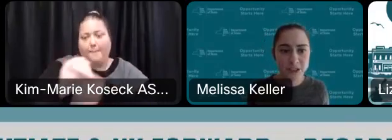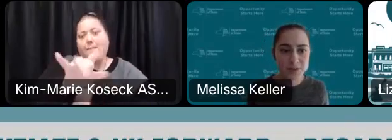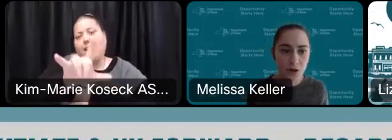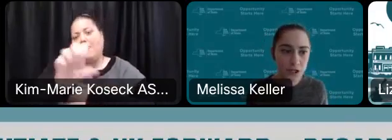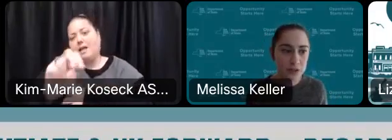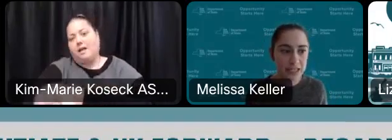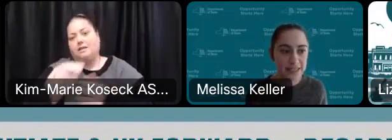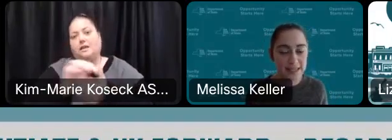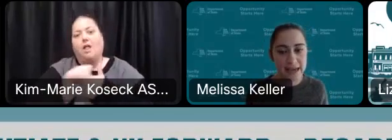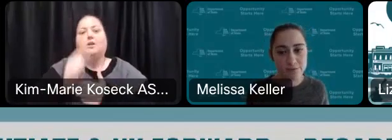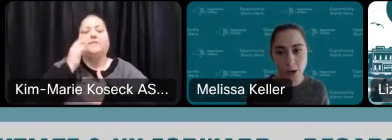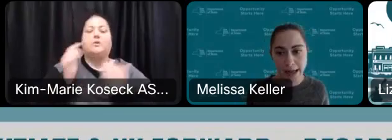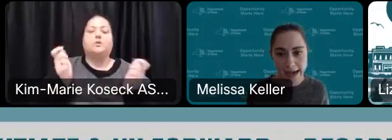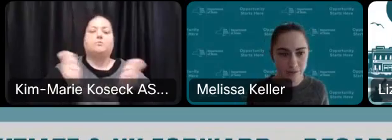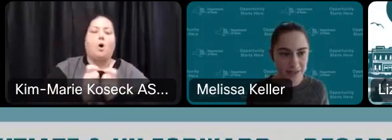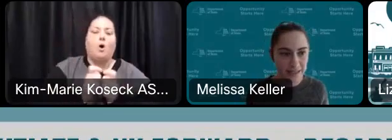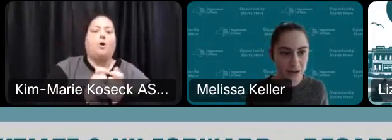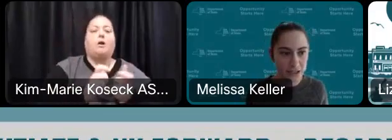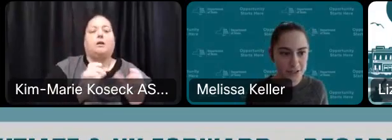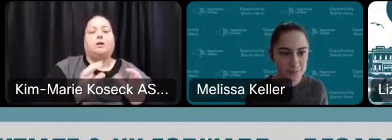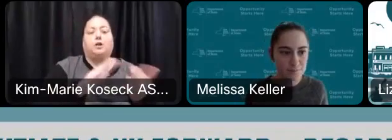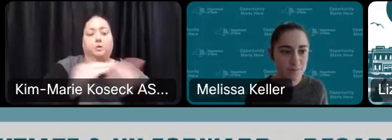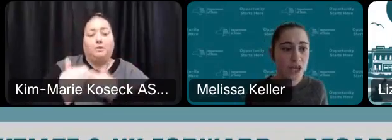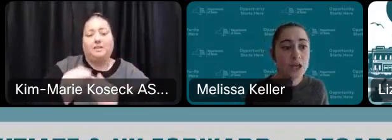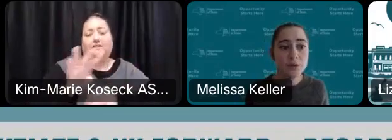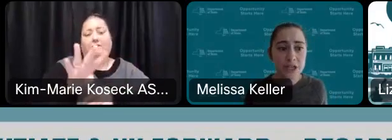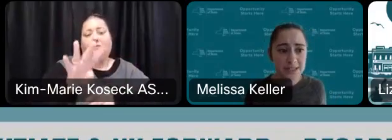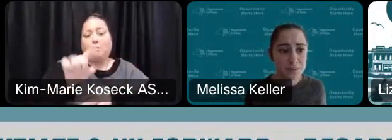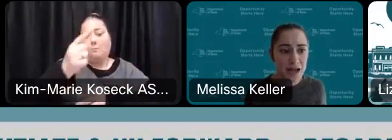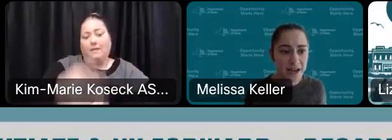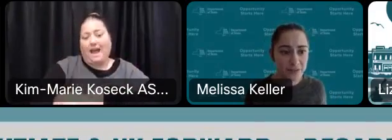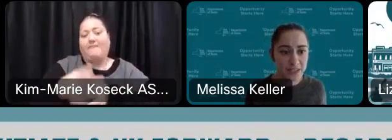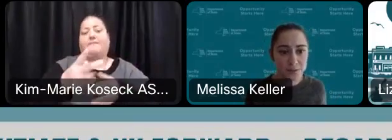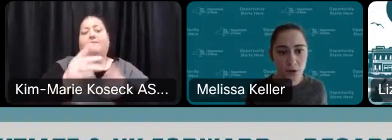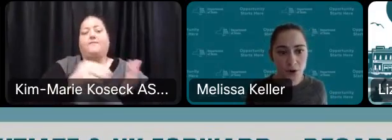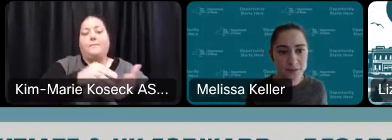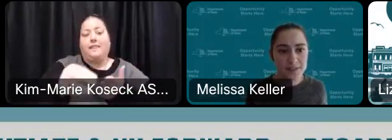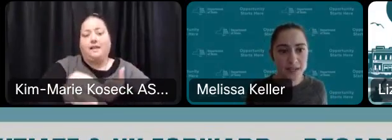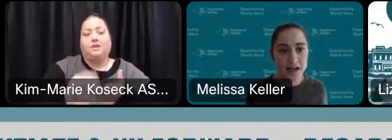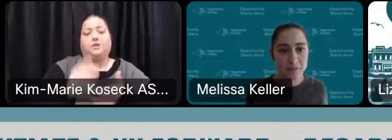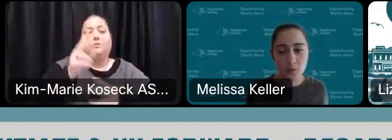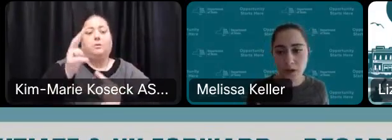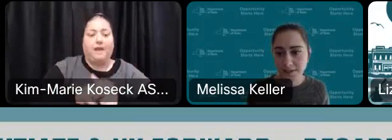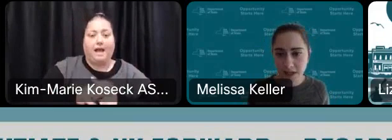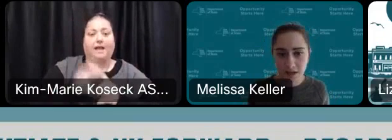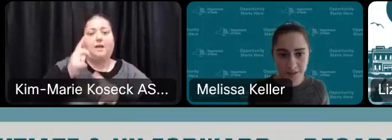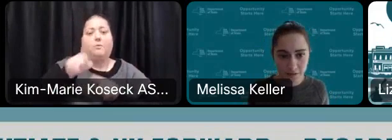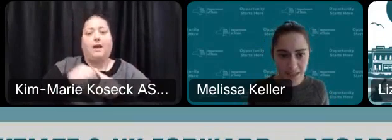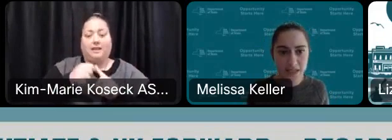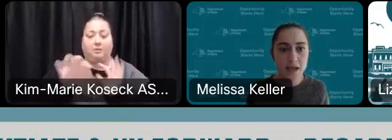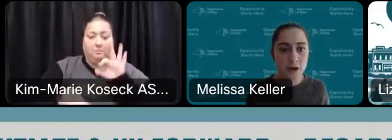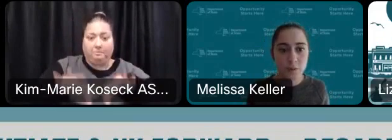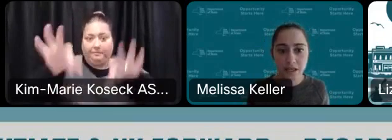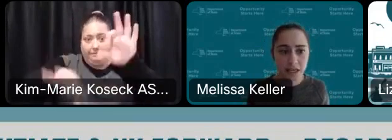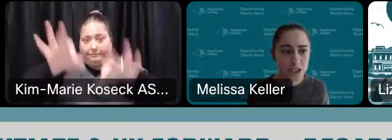meant for smaller communities at $4.5 million. Communities apply for these programs, and once they are selected,